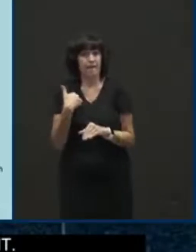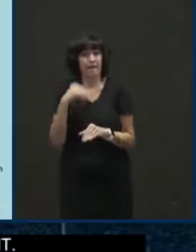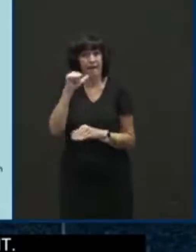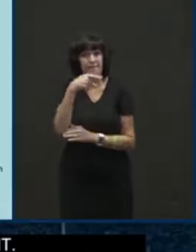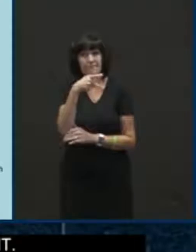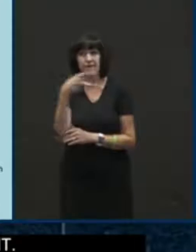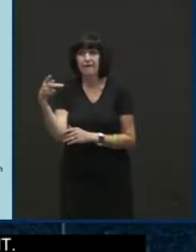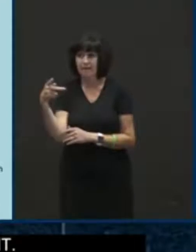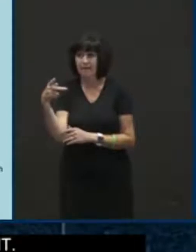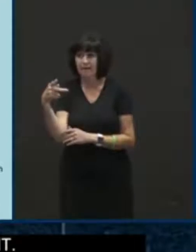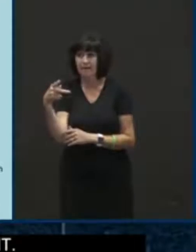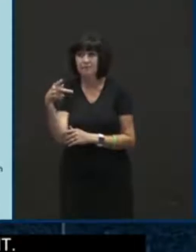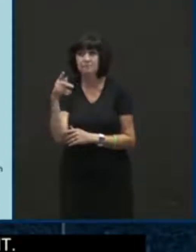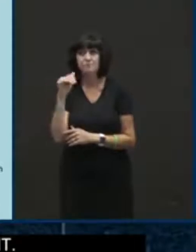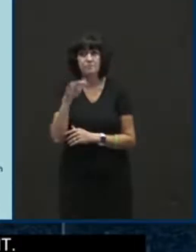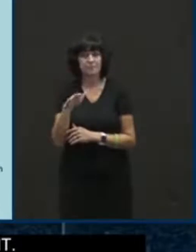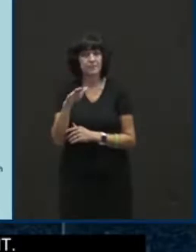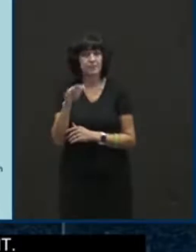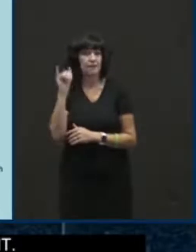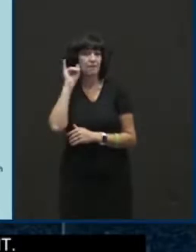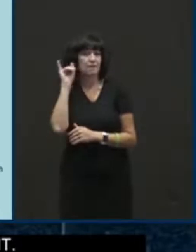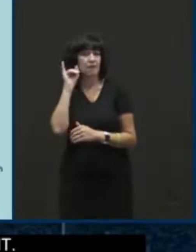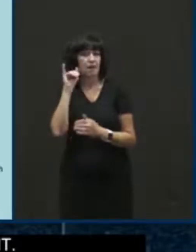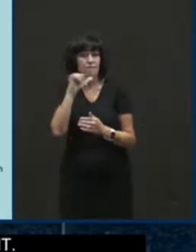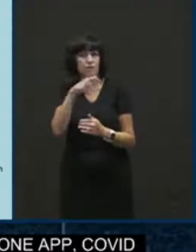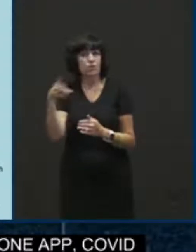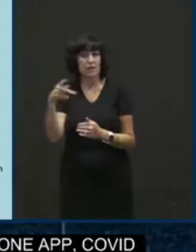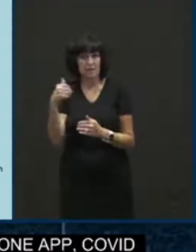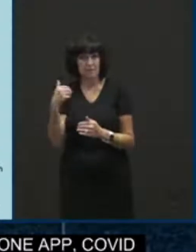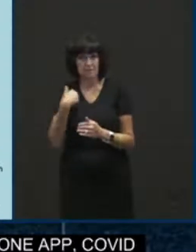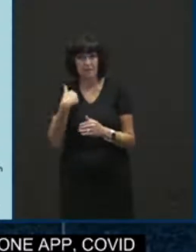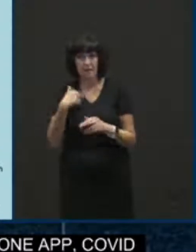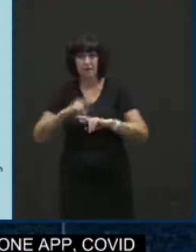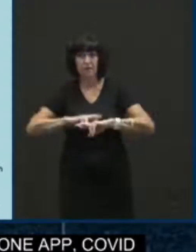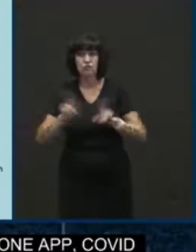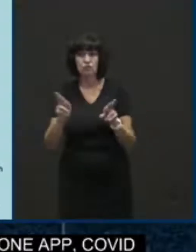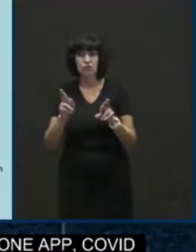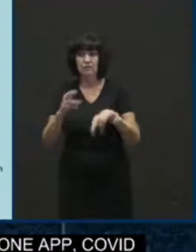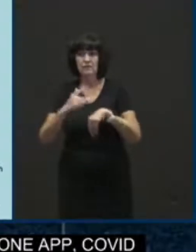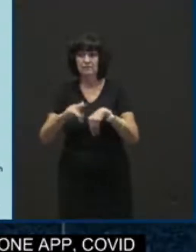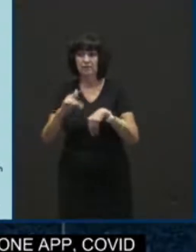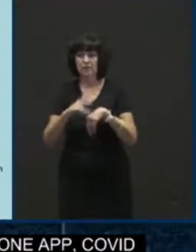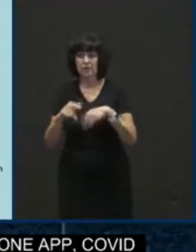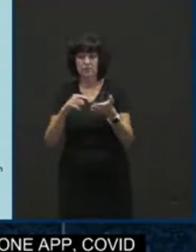COVID Alert DE. Protect yourself, slow the spread. This is a way of